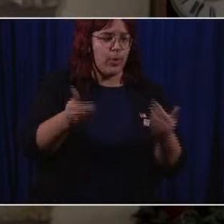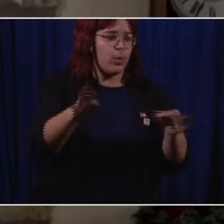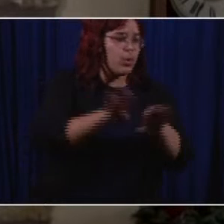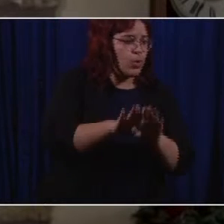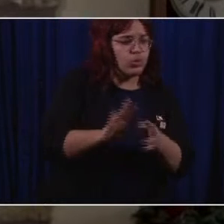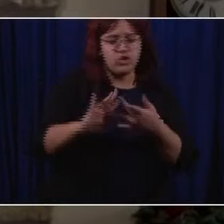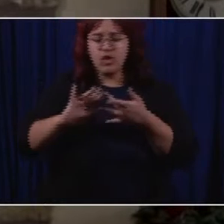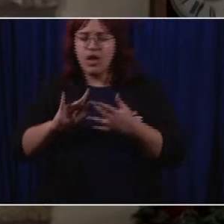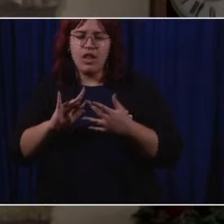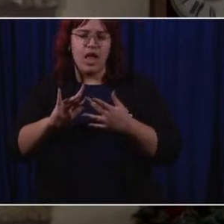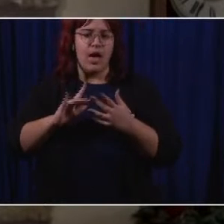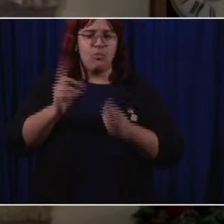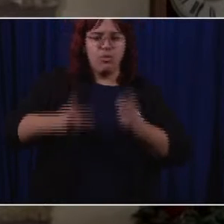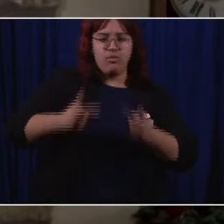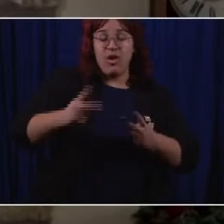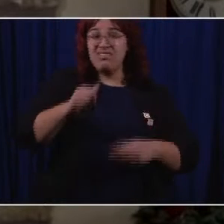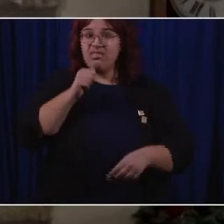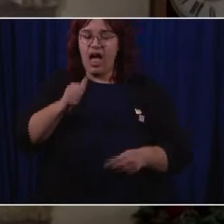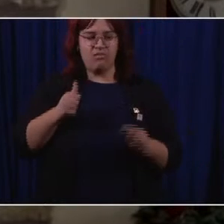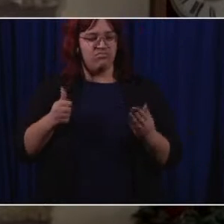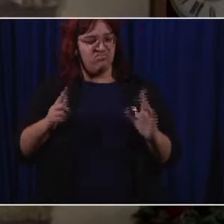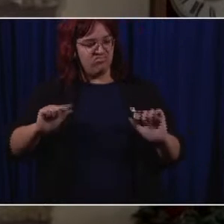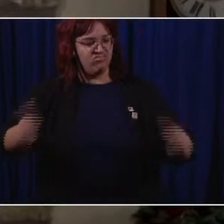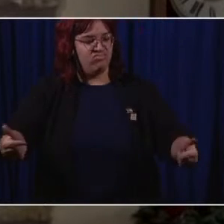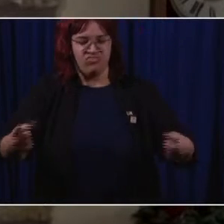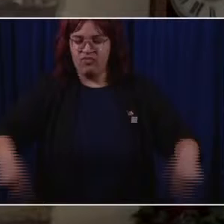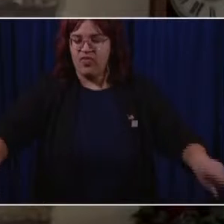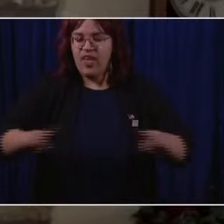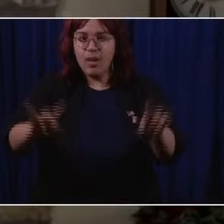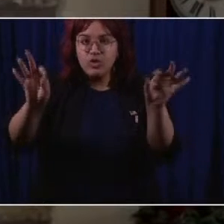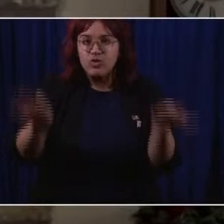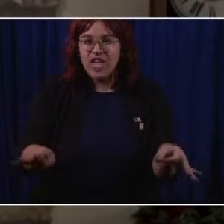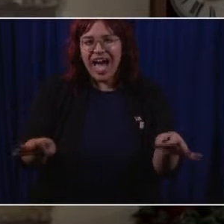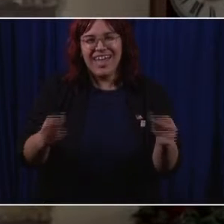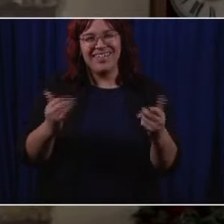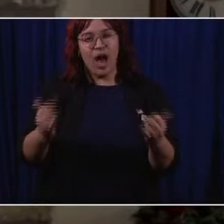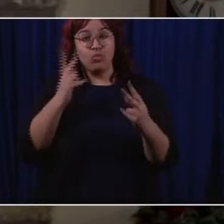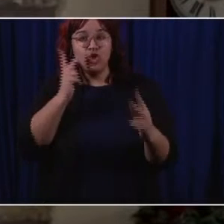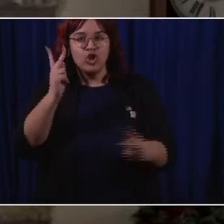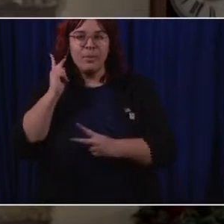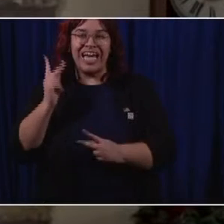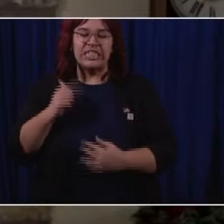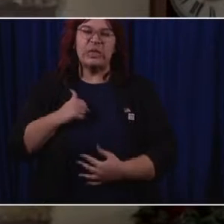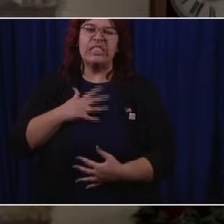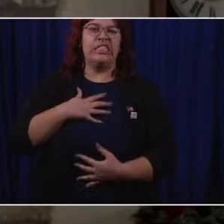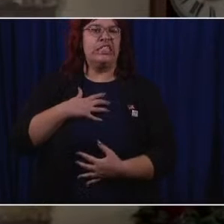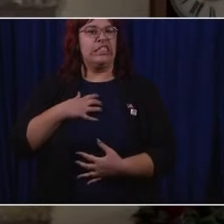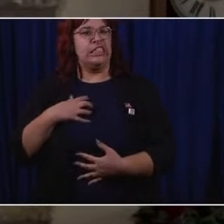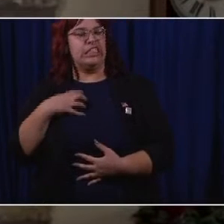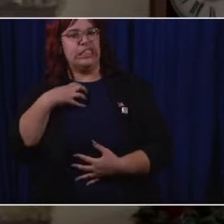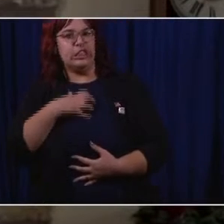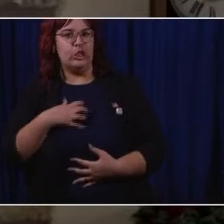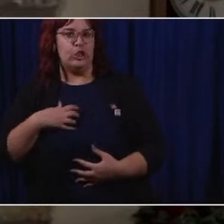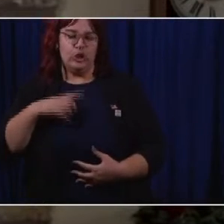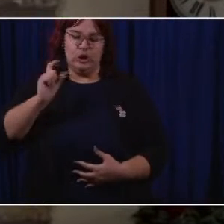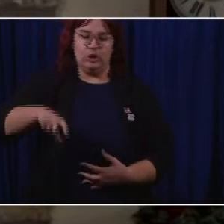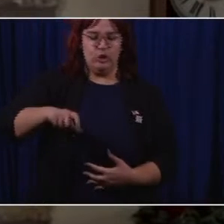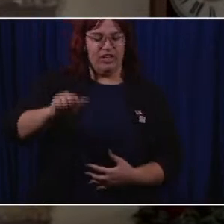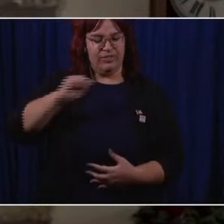own decisions as to whether they should be open, closed, hybrid, strictly from home, et cetera?